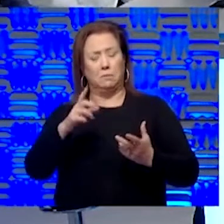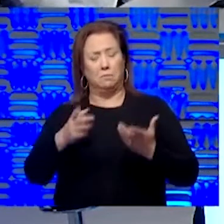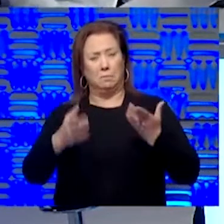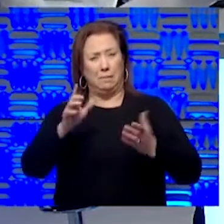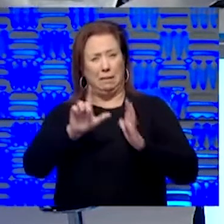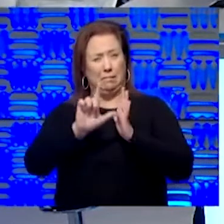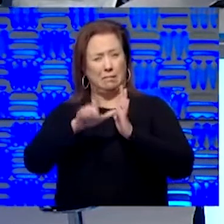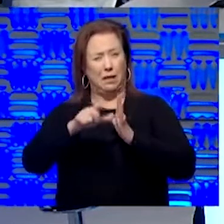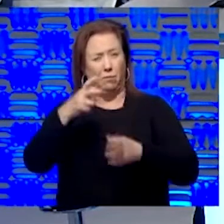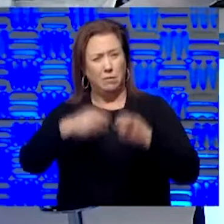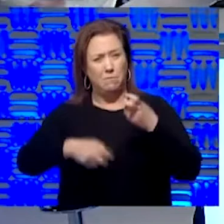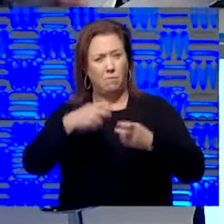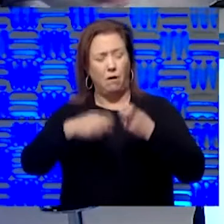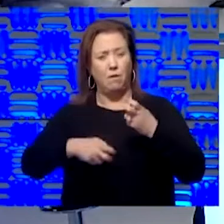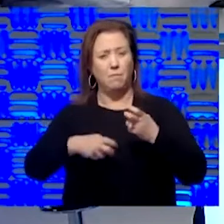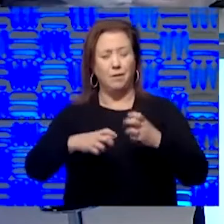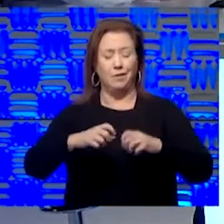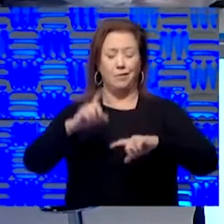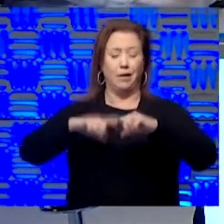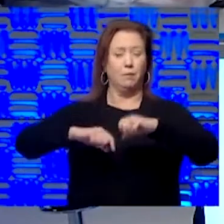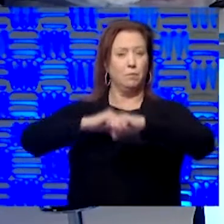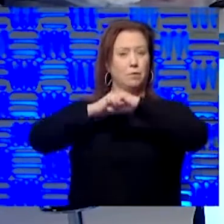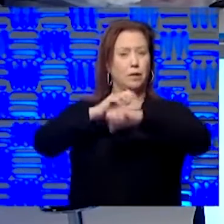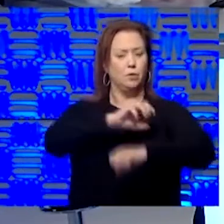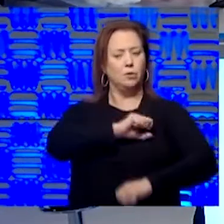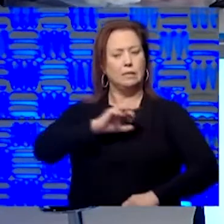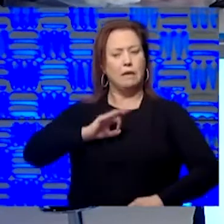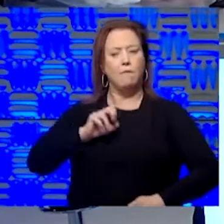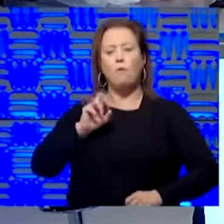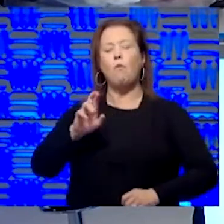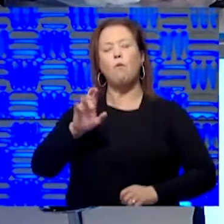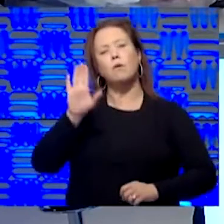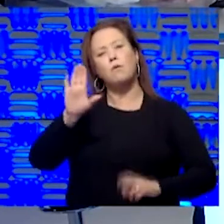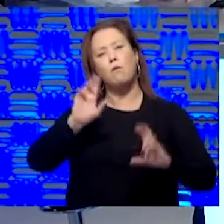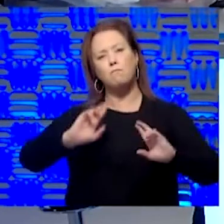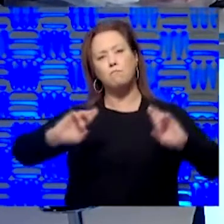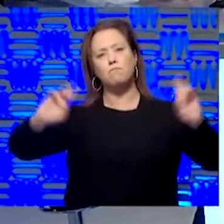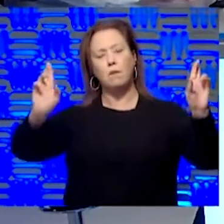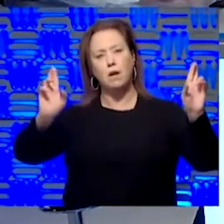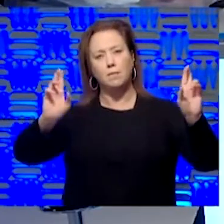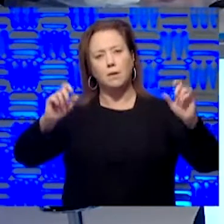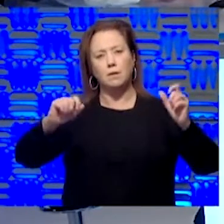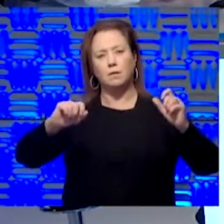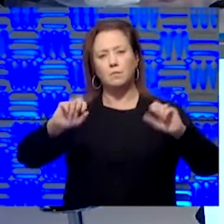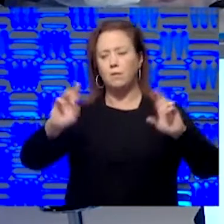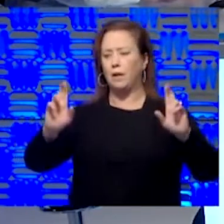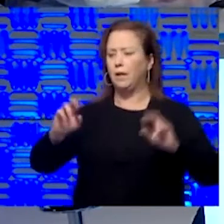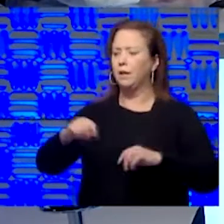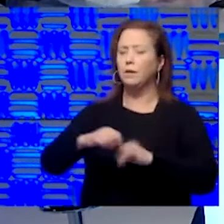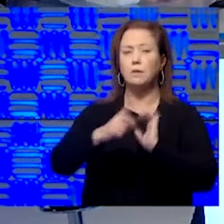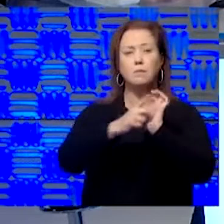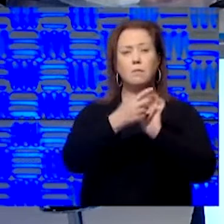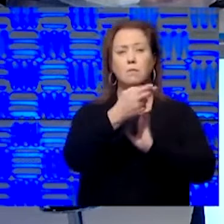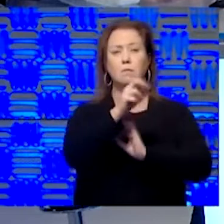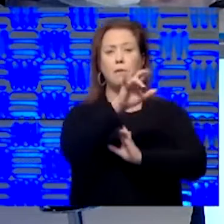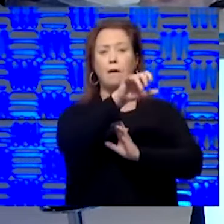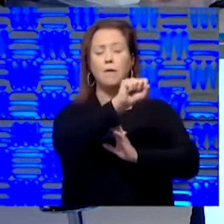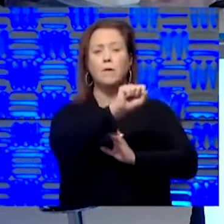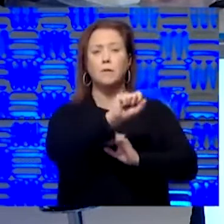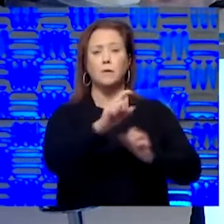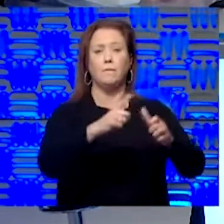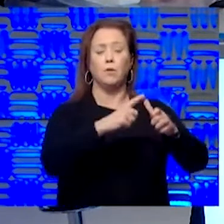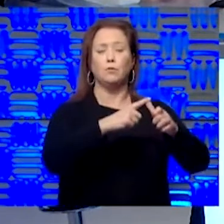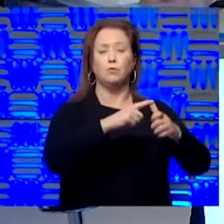and handcuffing your staff, or have your preps kind of been able to mitigate that in case there is a spike? Heather, let's start with you, and we'll then turn to Christian and